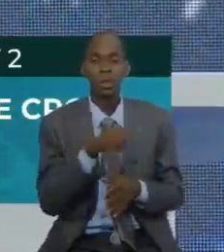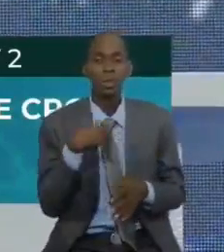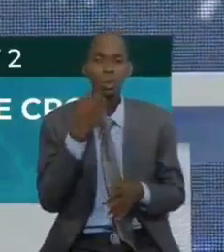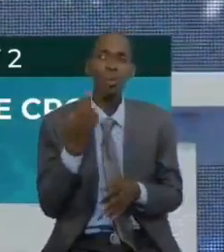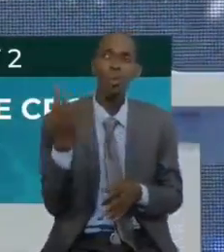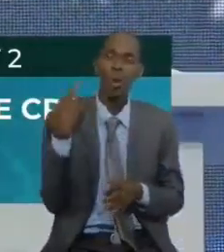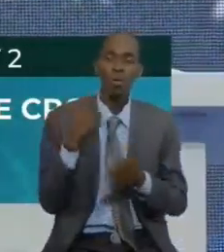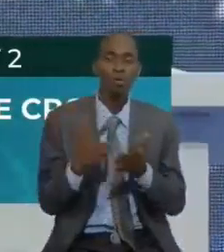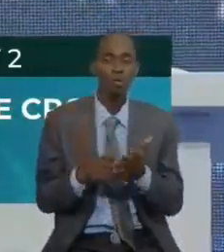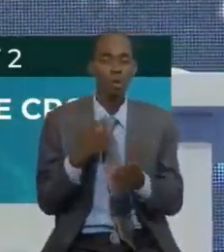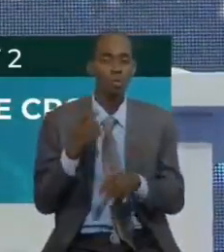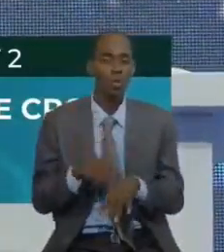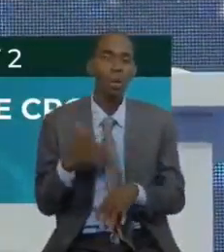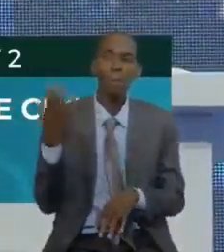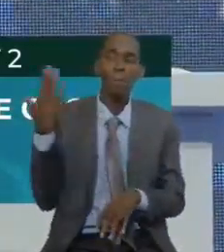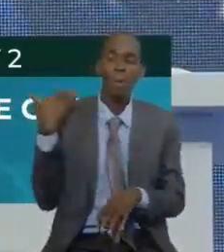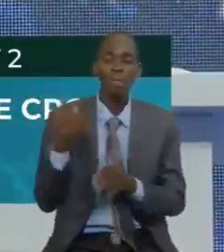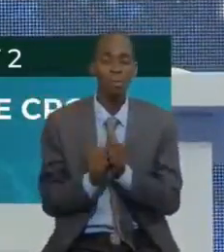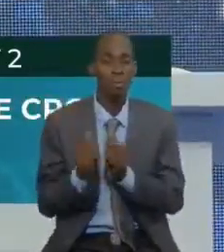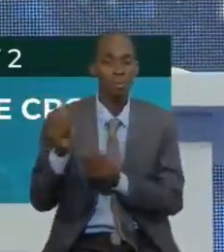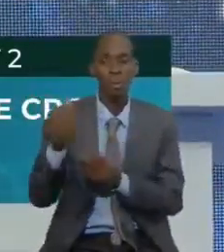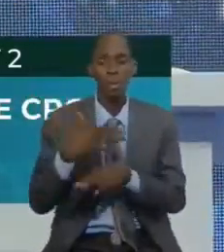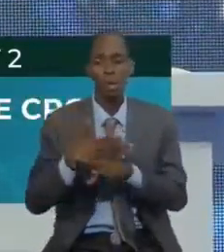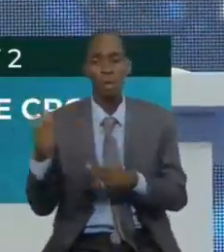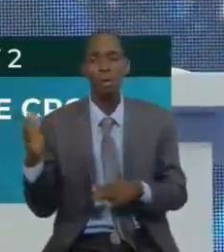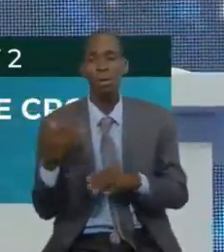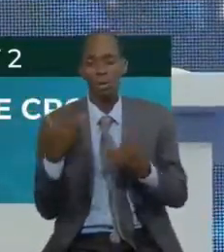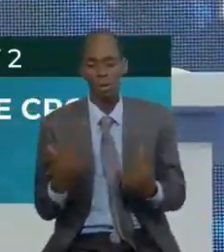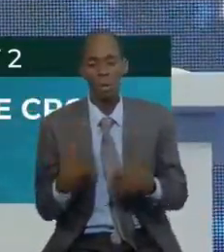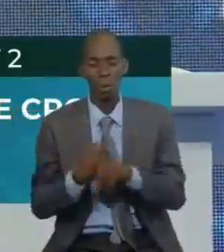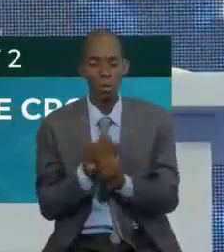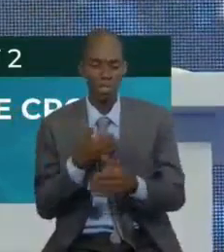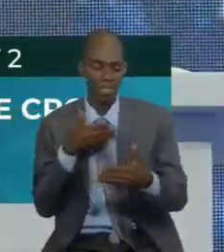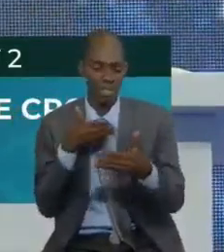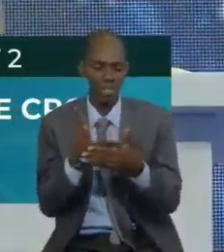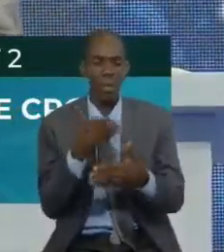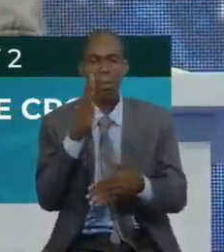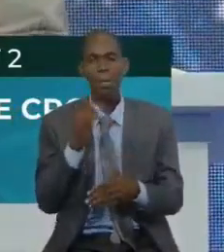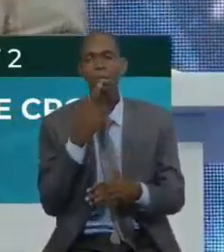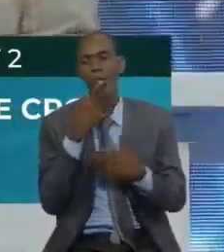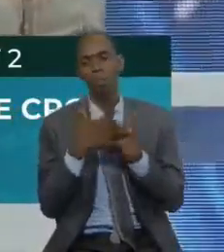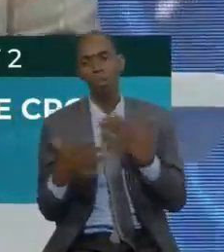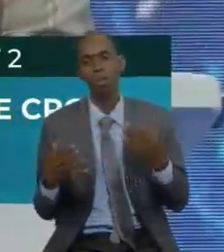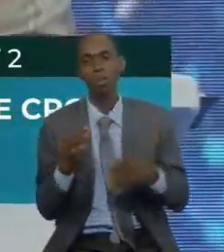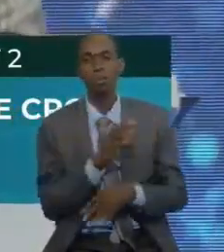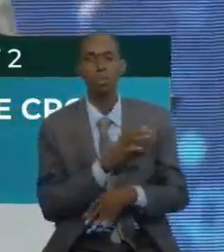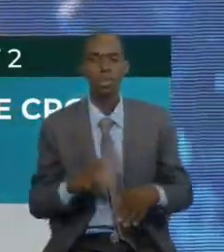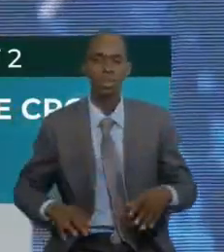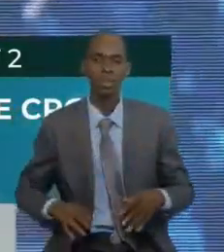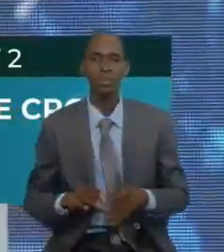sometimes far off are made near by the blood of Christ.